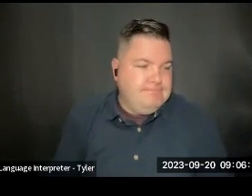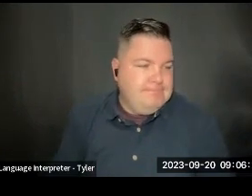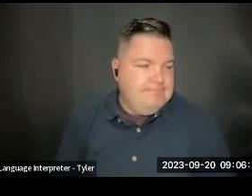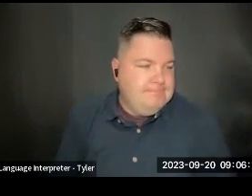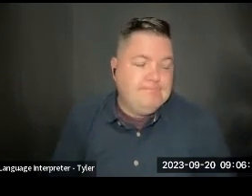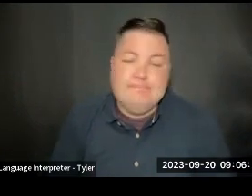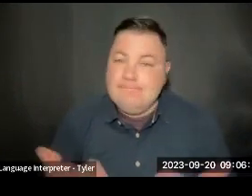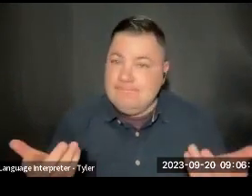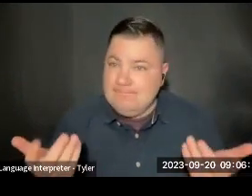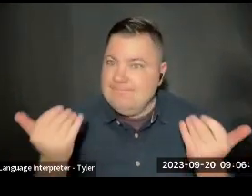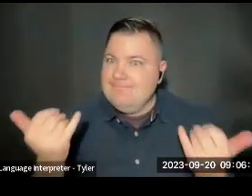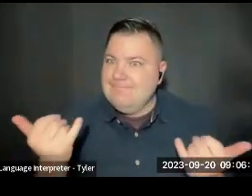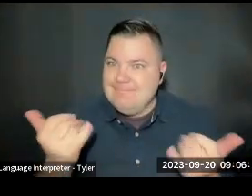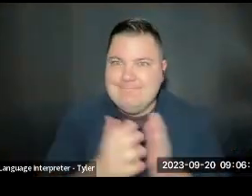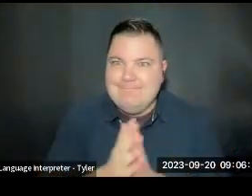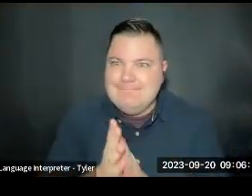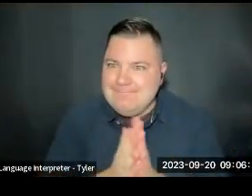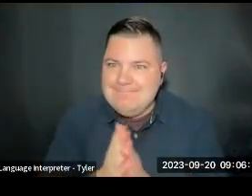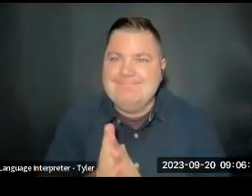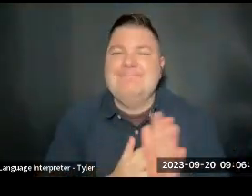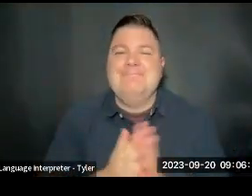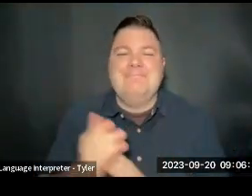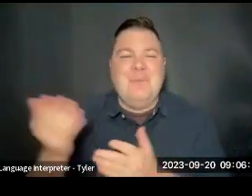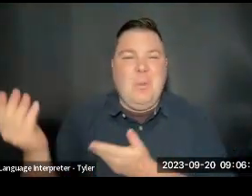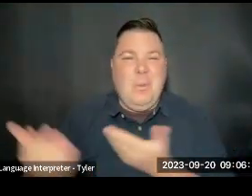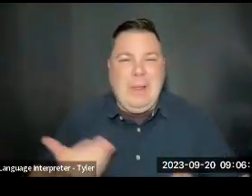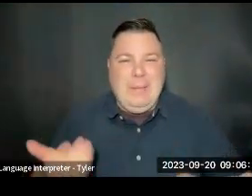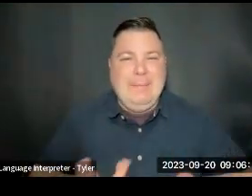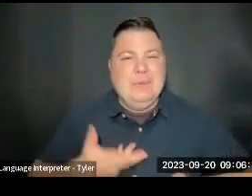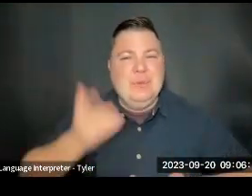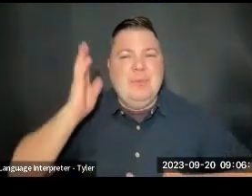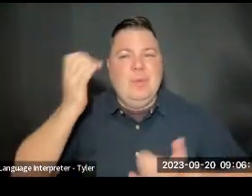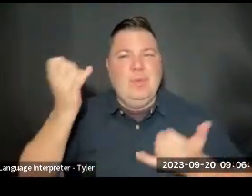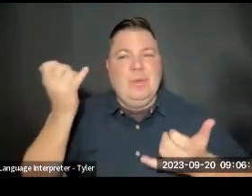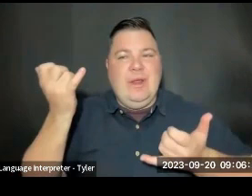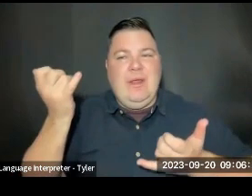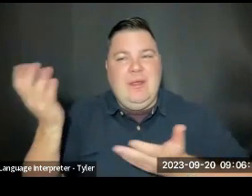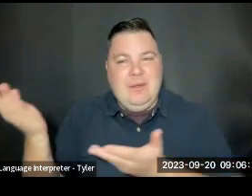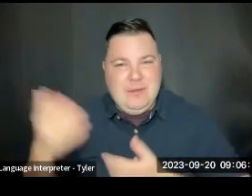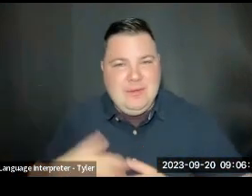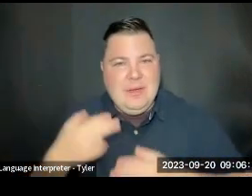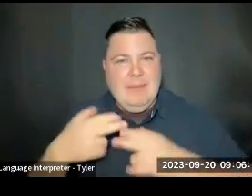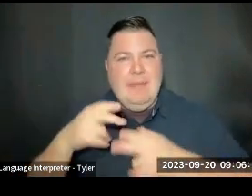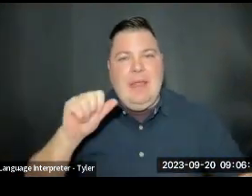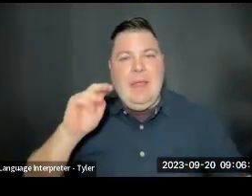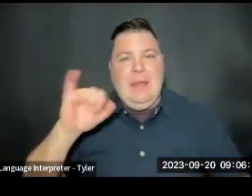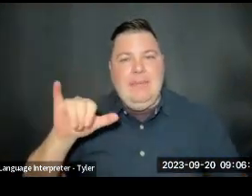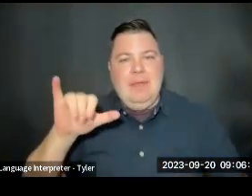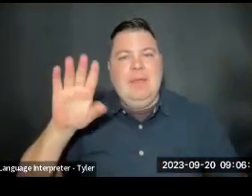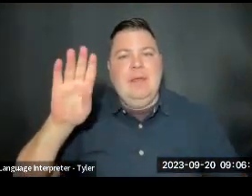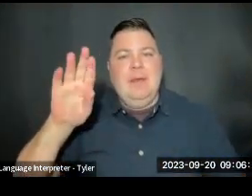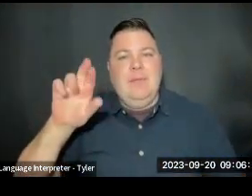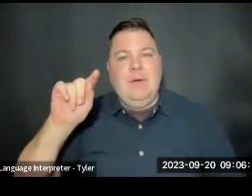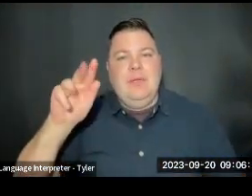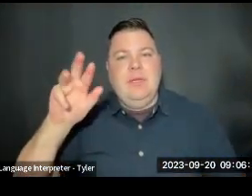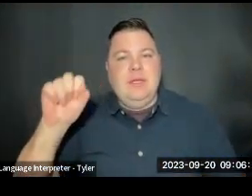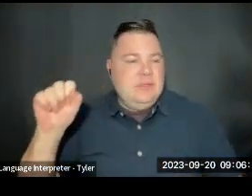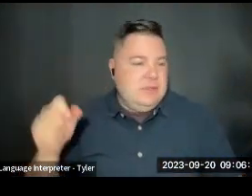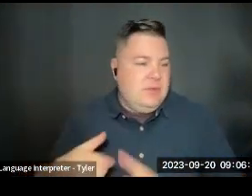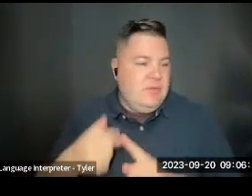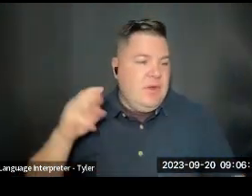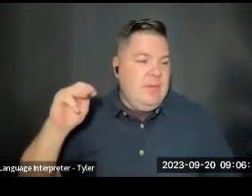And without further ado, I would like to welcome our speaker today, Amy Bartels from